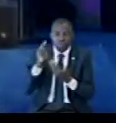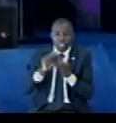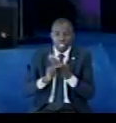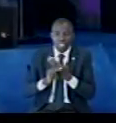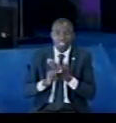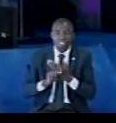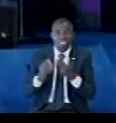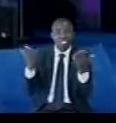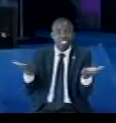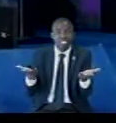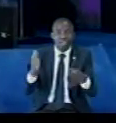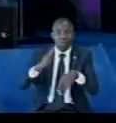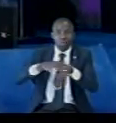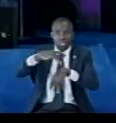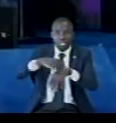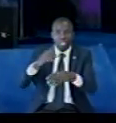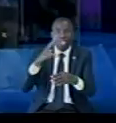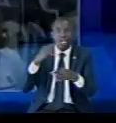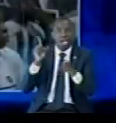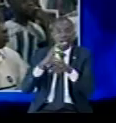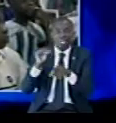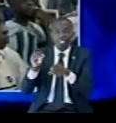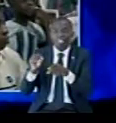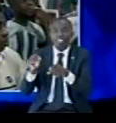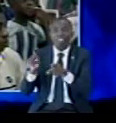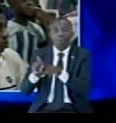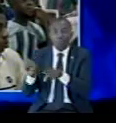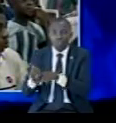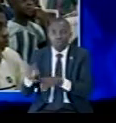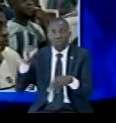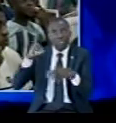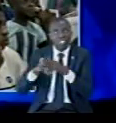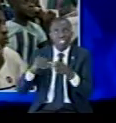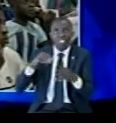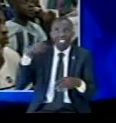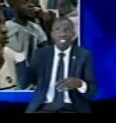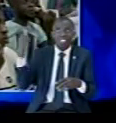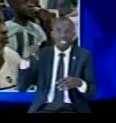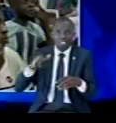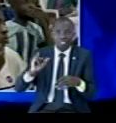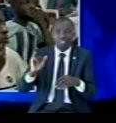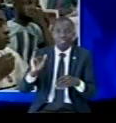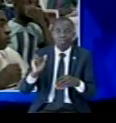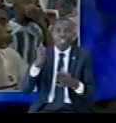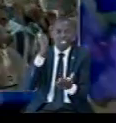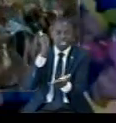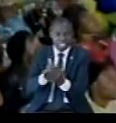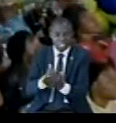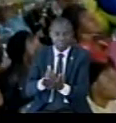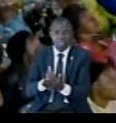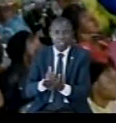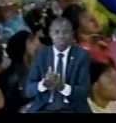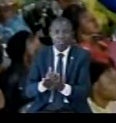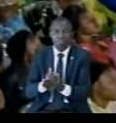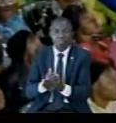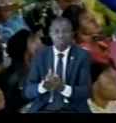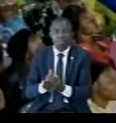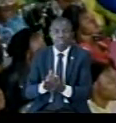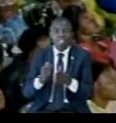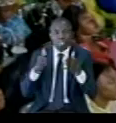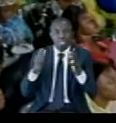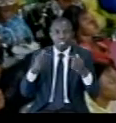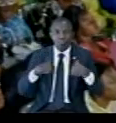on earth and also in eternity. Amen? Amen. Let me show you some